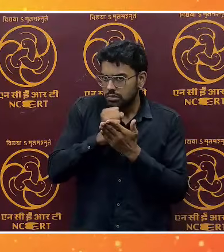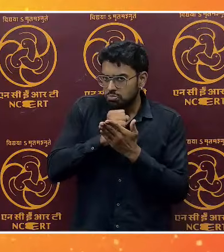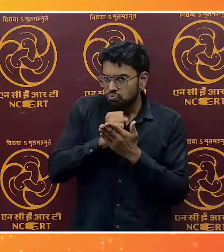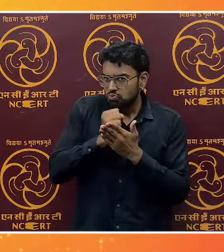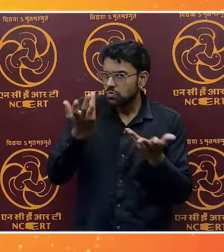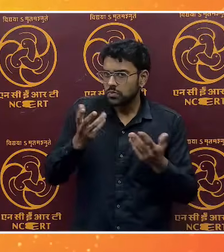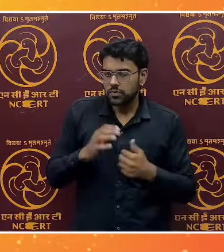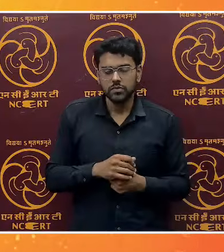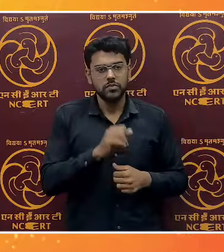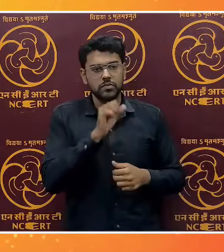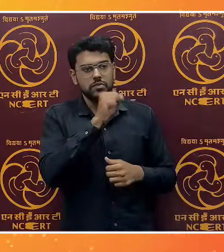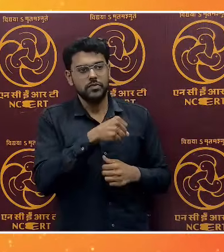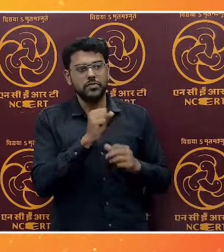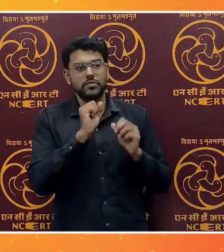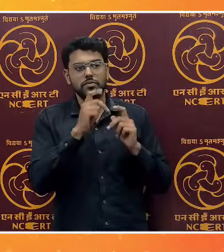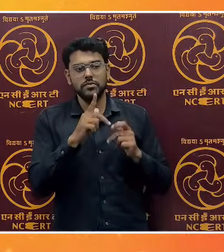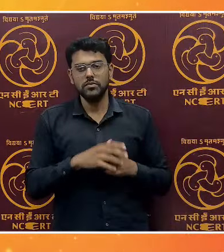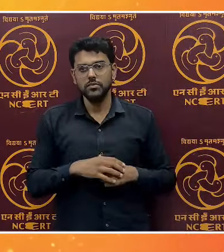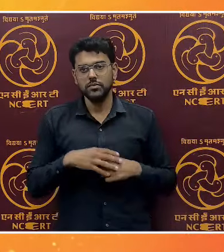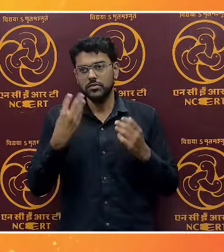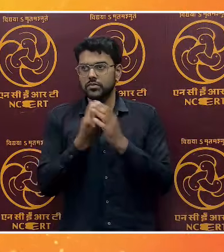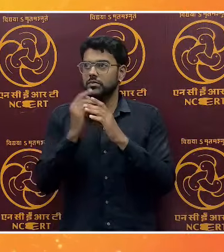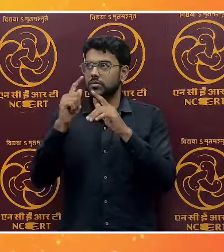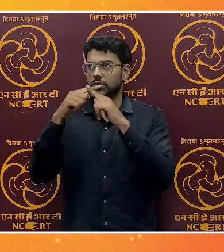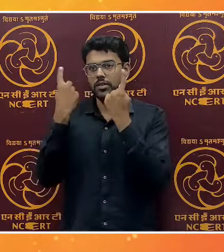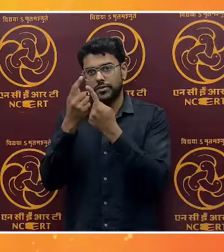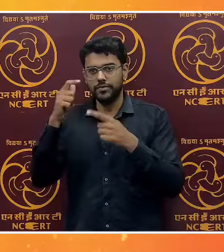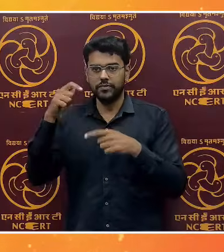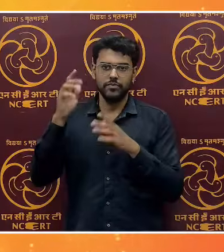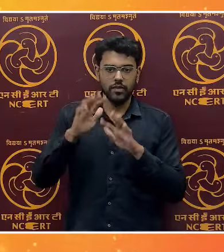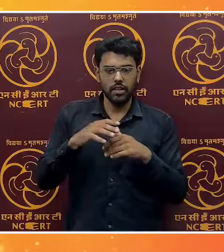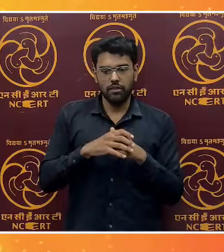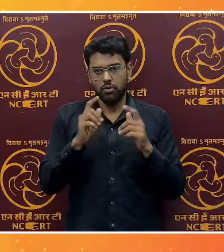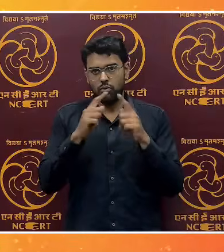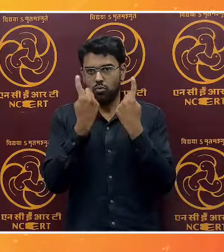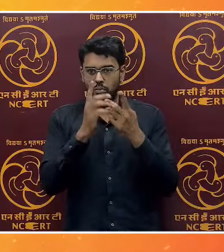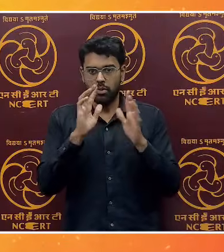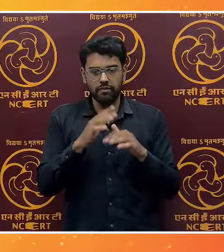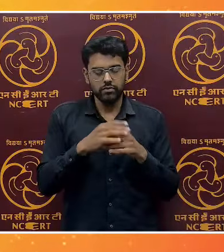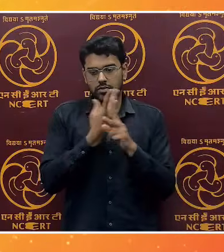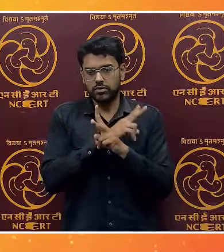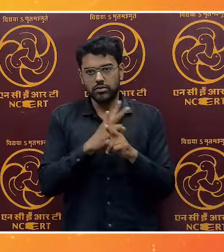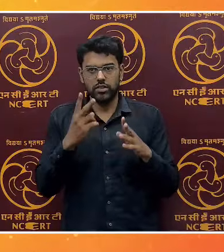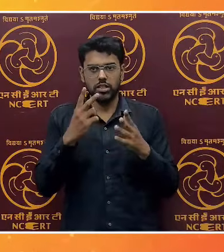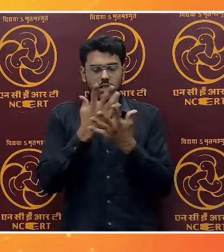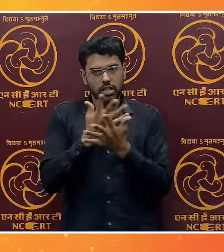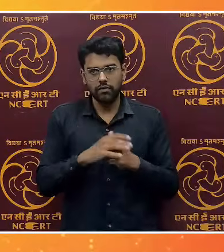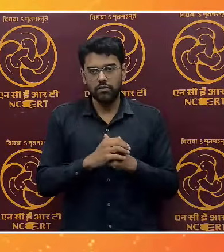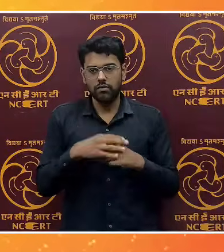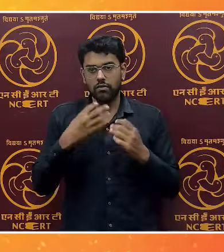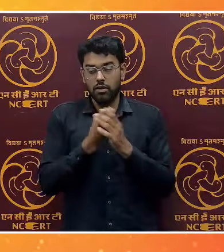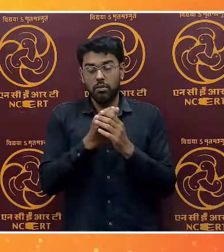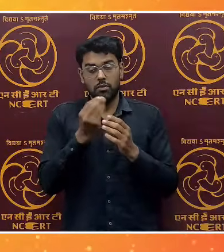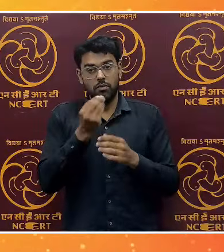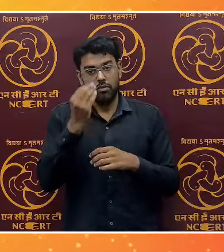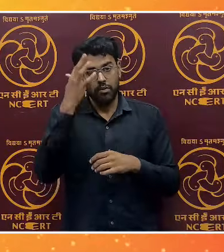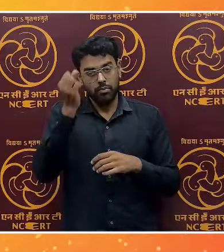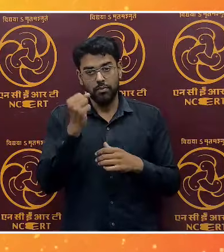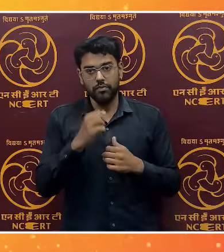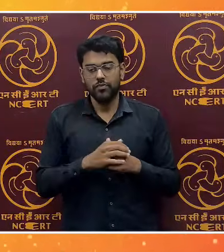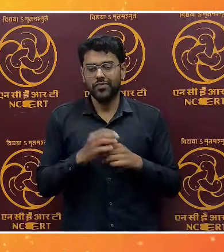rehearsals. So we have a studio, we have a subject. Yeah. But there are few things you have to keep in your mind before